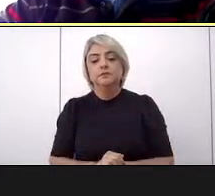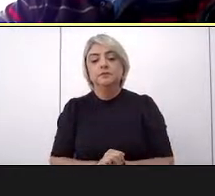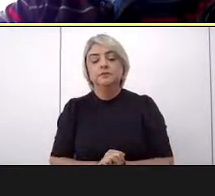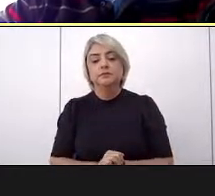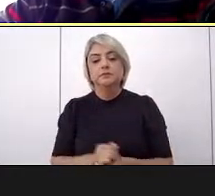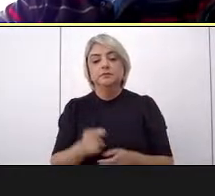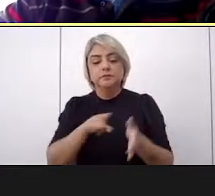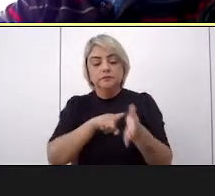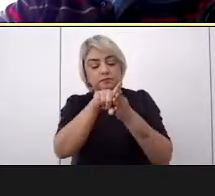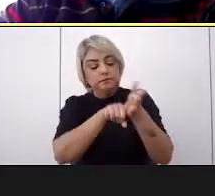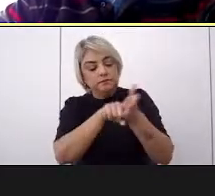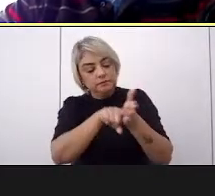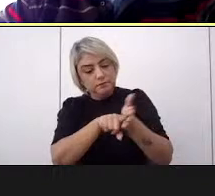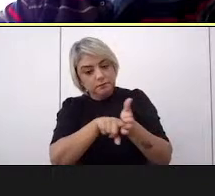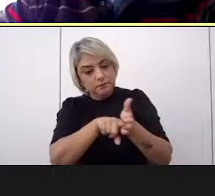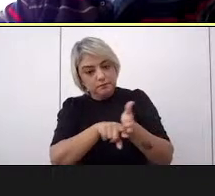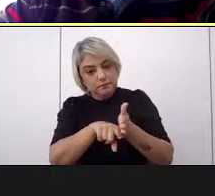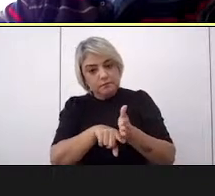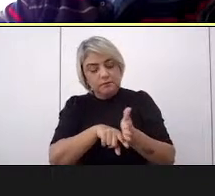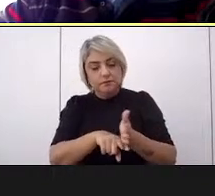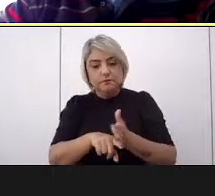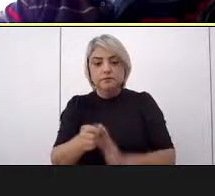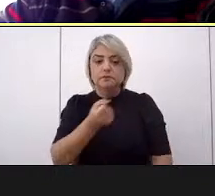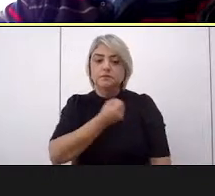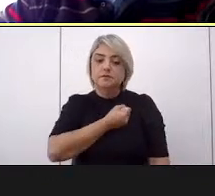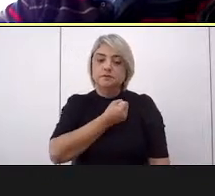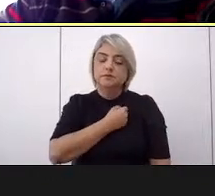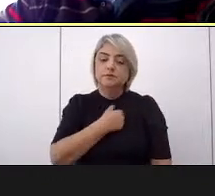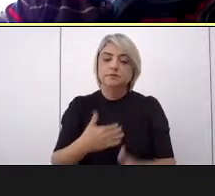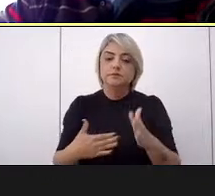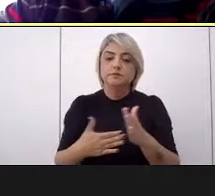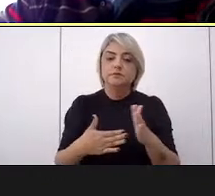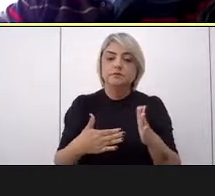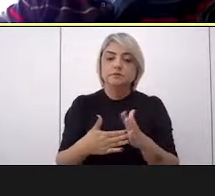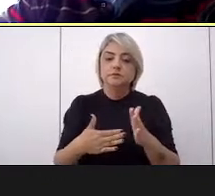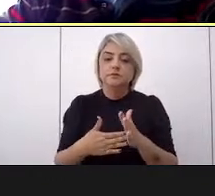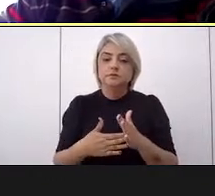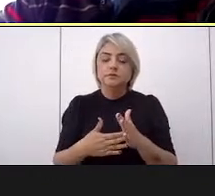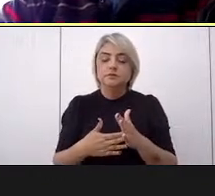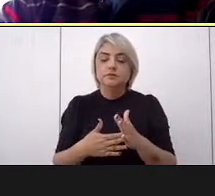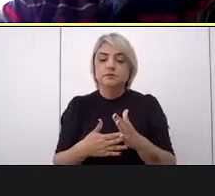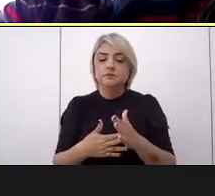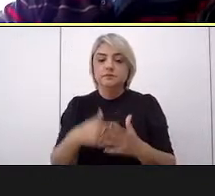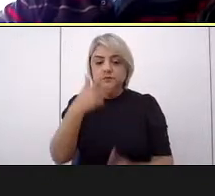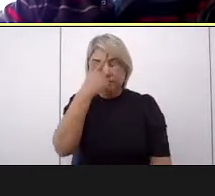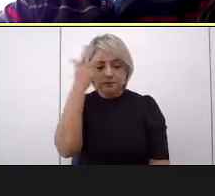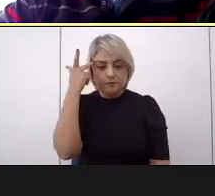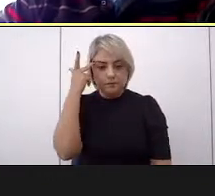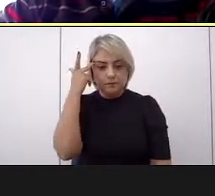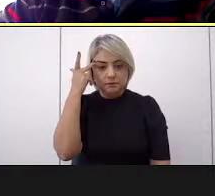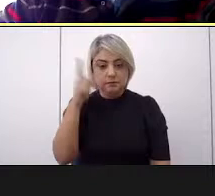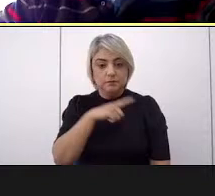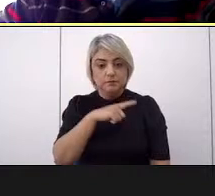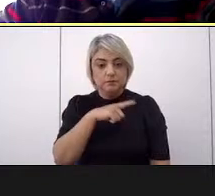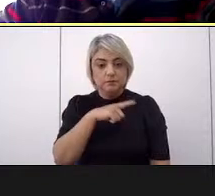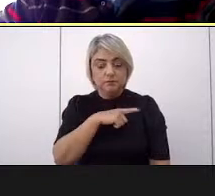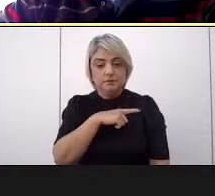limited number of issues. The main themes are the social and political significance of rights,